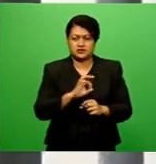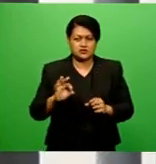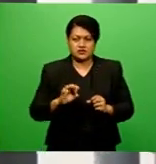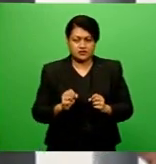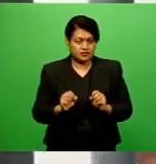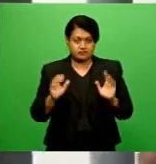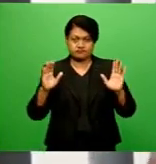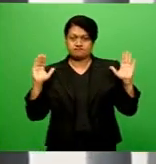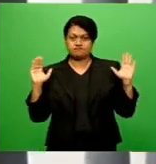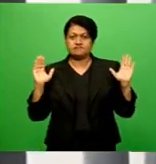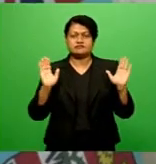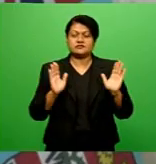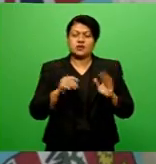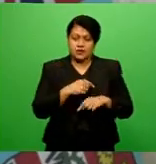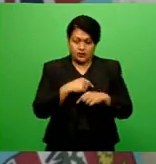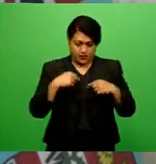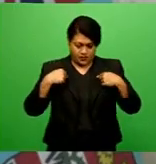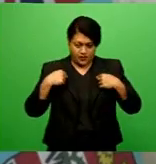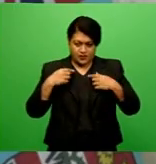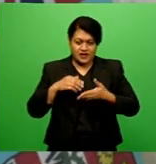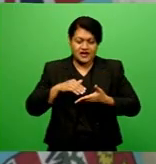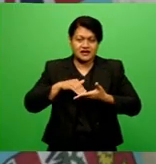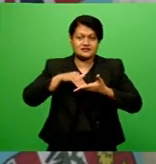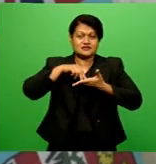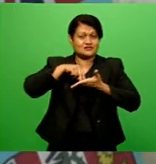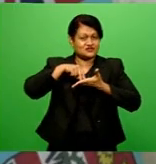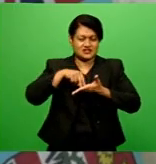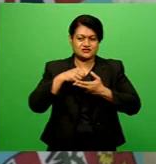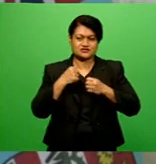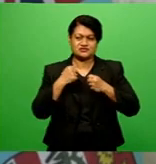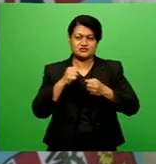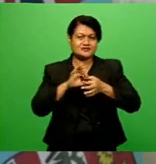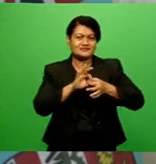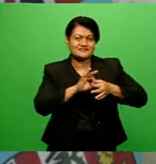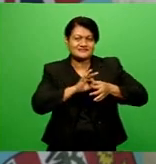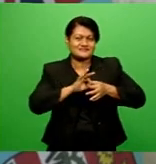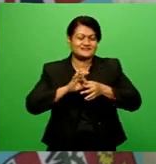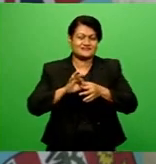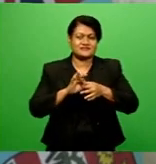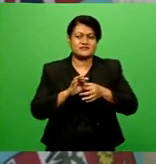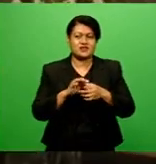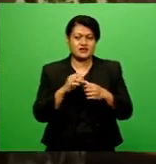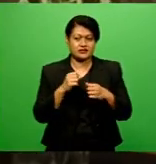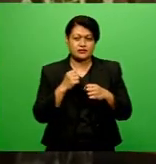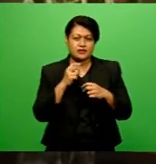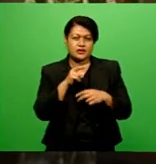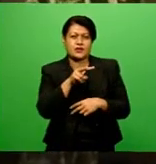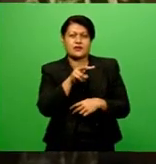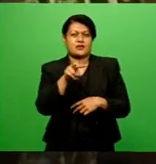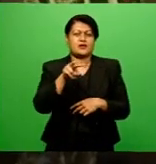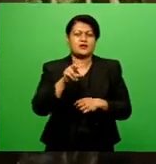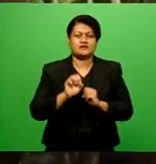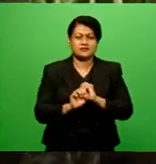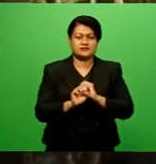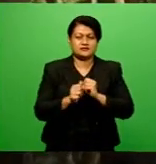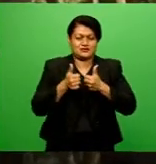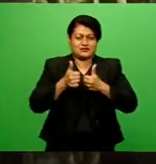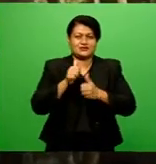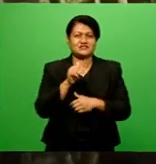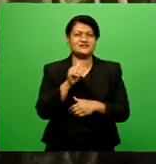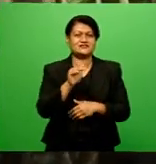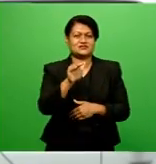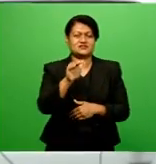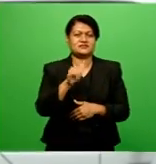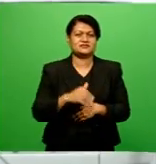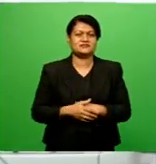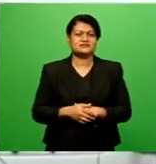are standing. We are strong, and we are looking forward eagerly to a brighter day and future. Those in the front line of aid